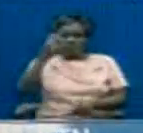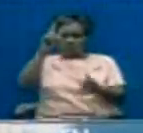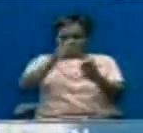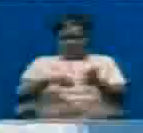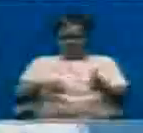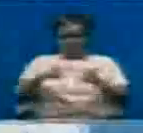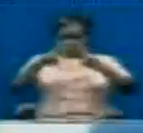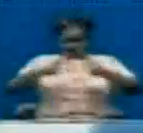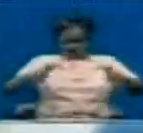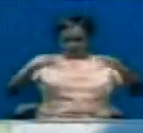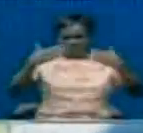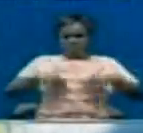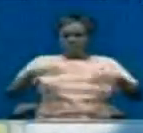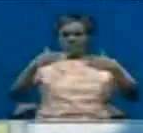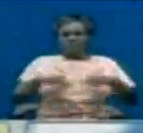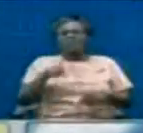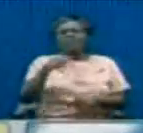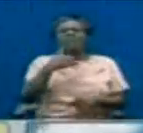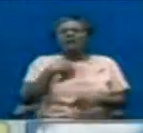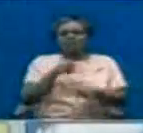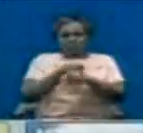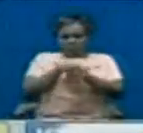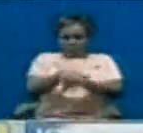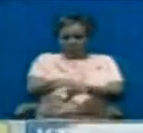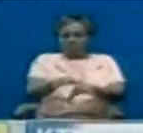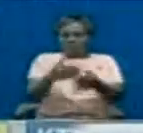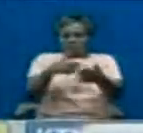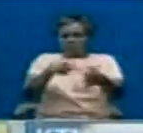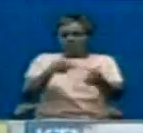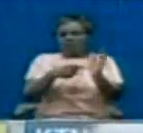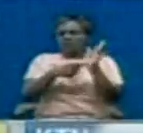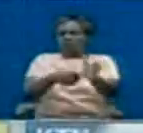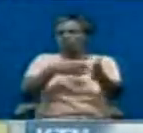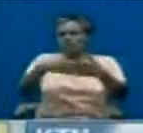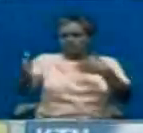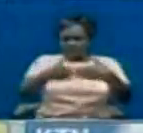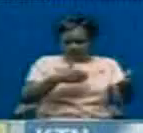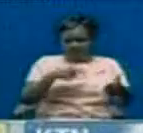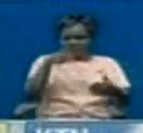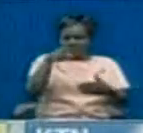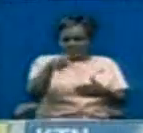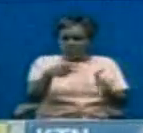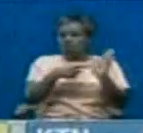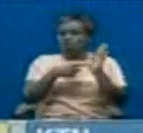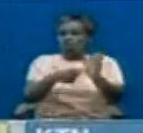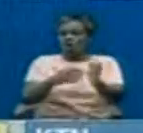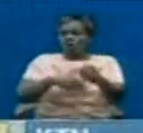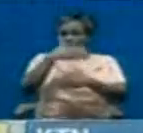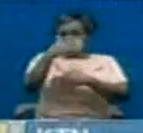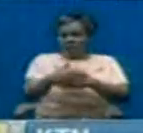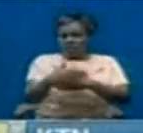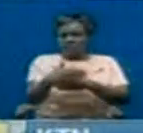infected people typically are not contagious until they present some symptoms. Now, these symptoms tend to appear after